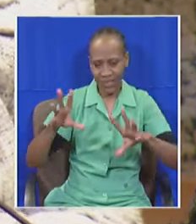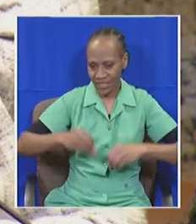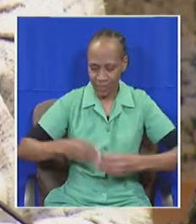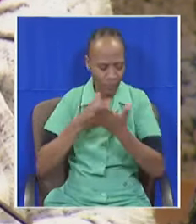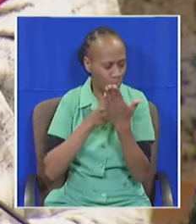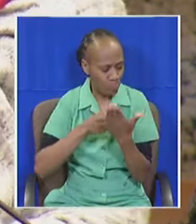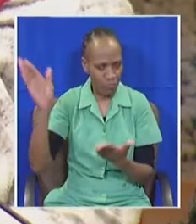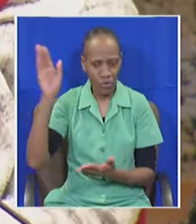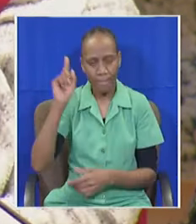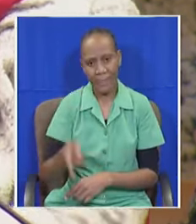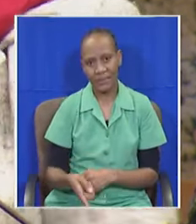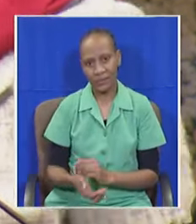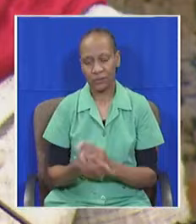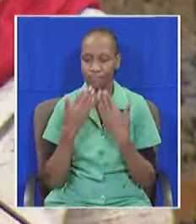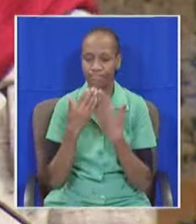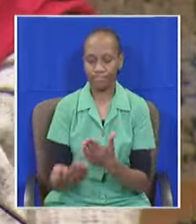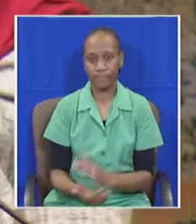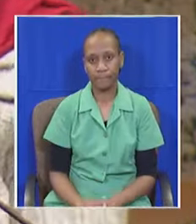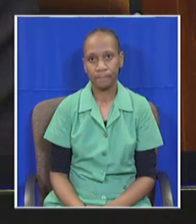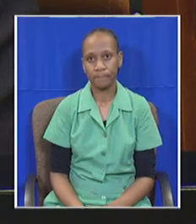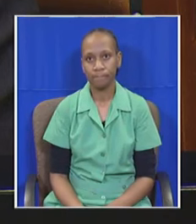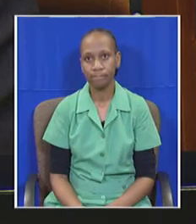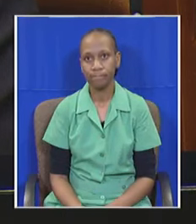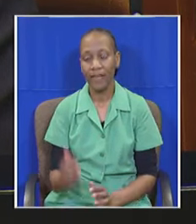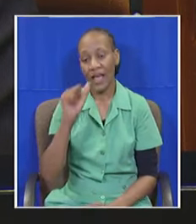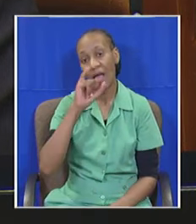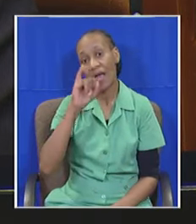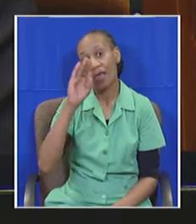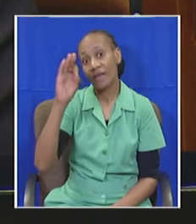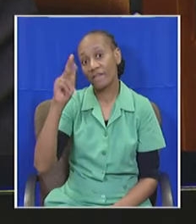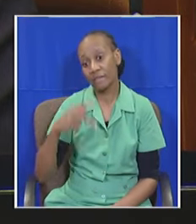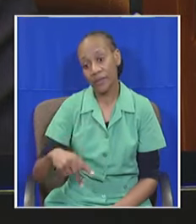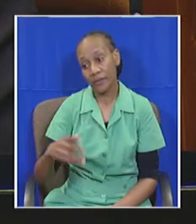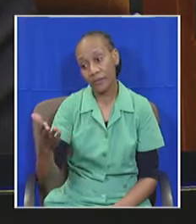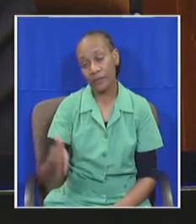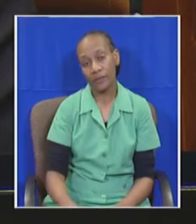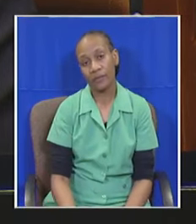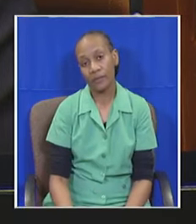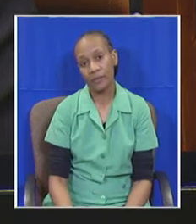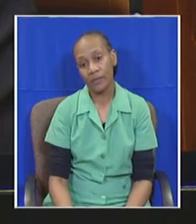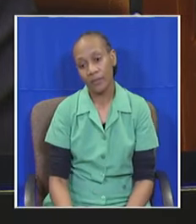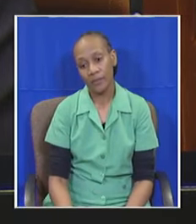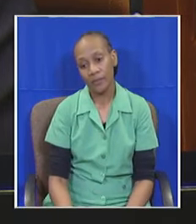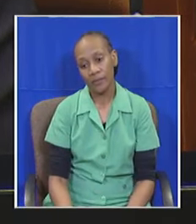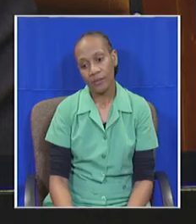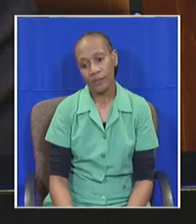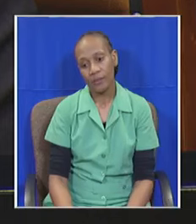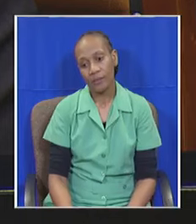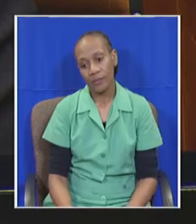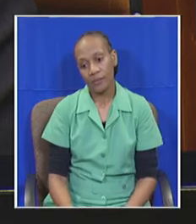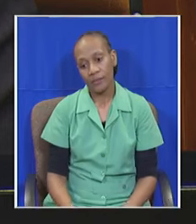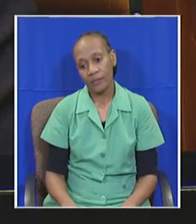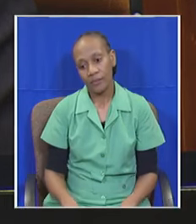its totality. I thank you. Thank you, IFP.